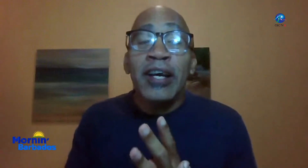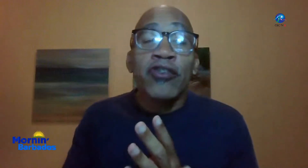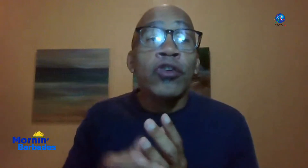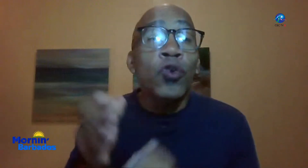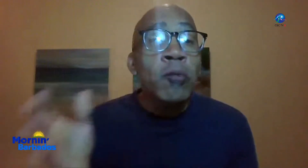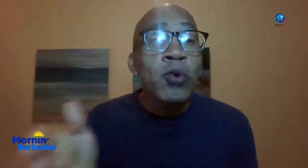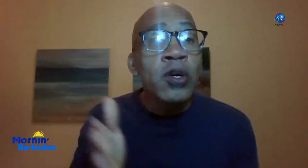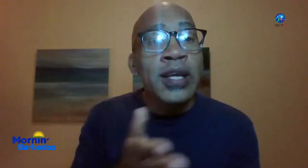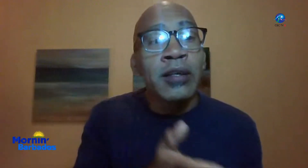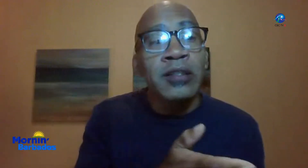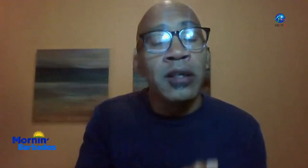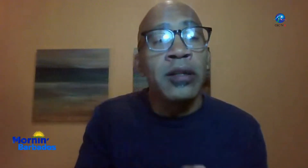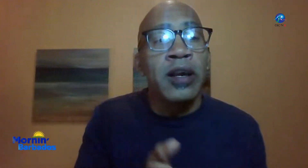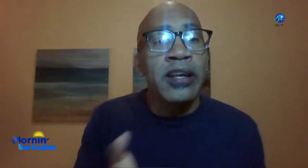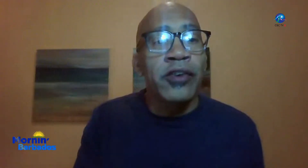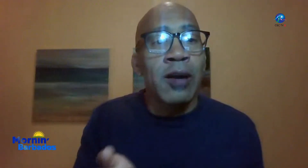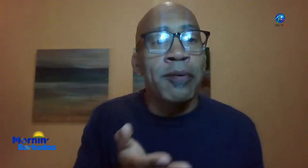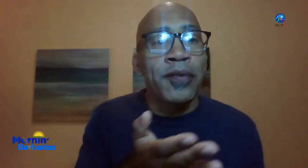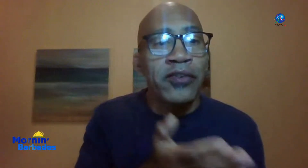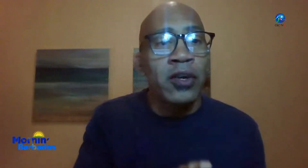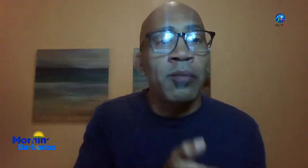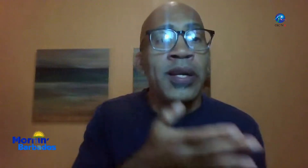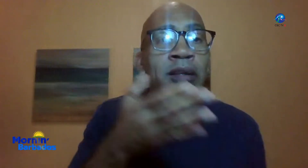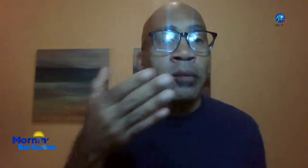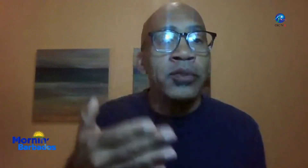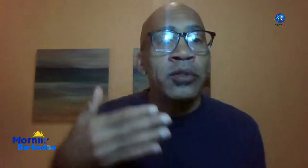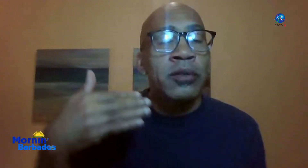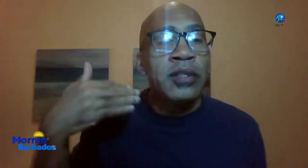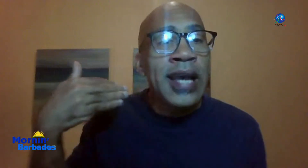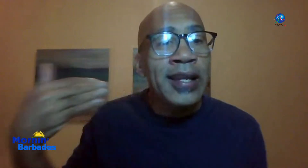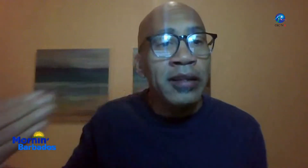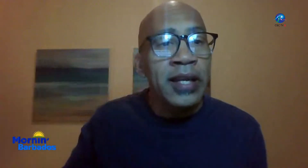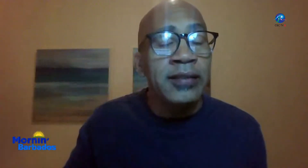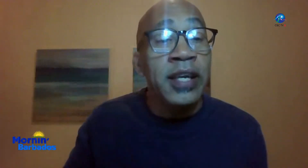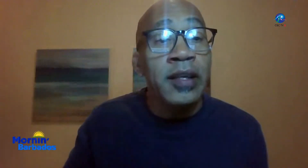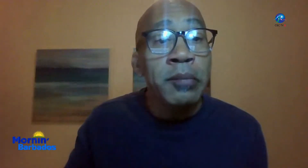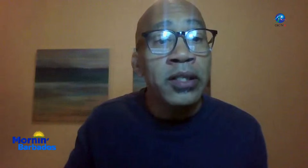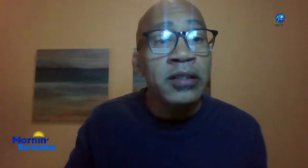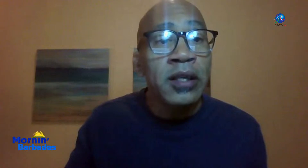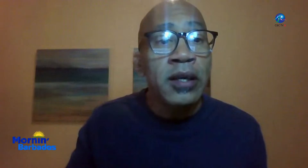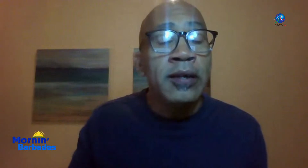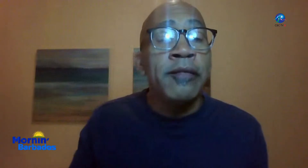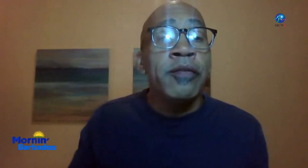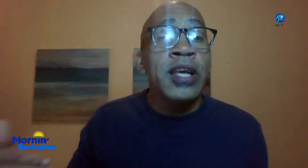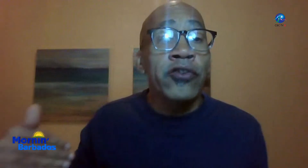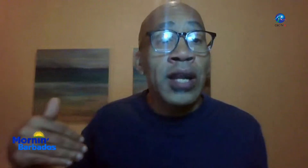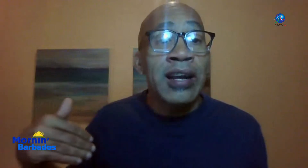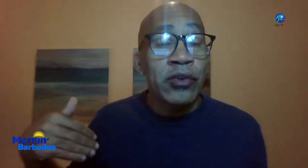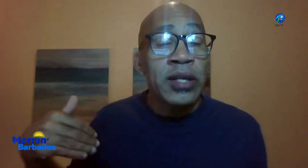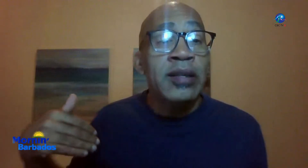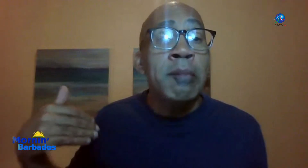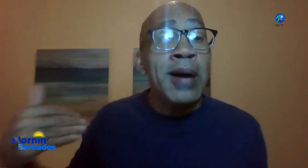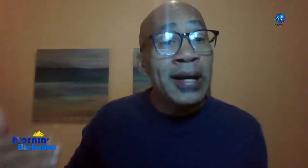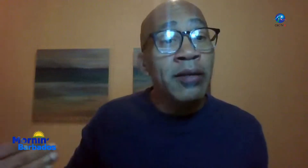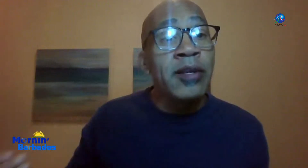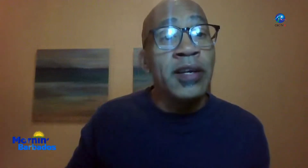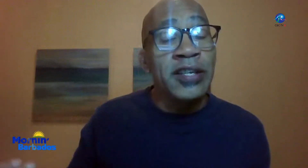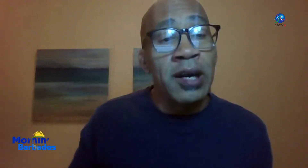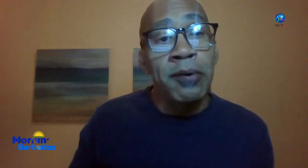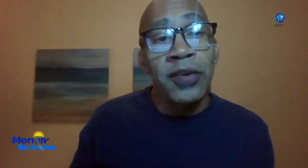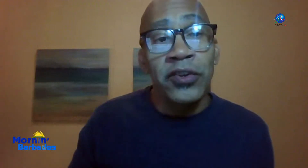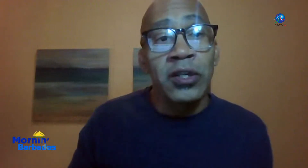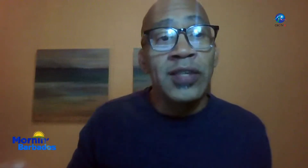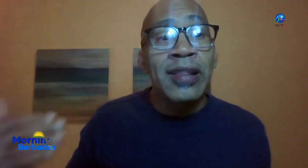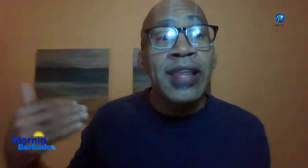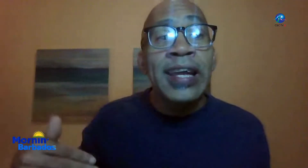But they should do more than consult their HR professional when it comes to designing the next 18 months. They should actually demand